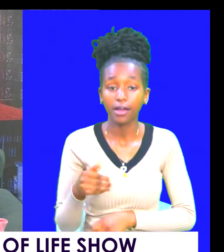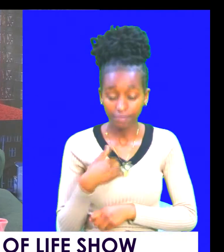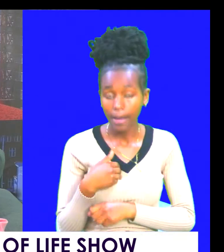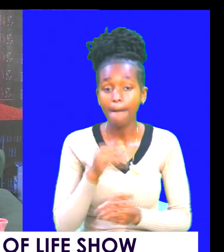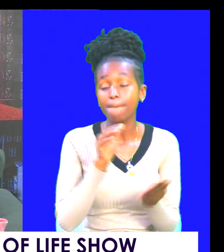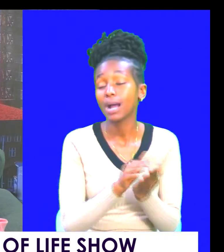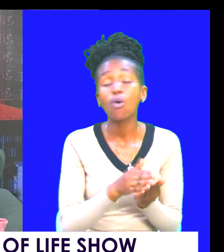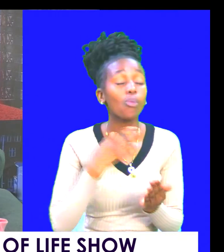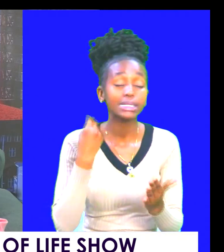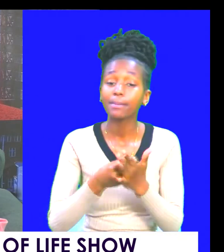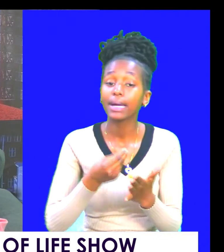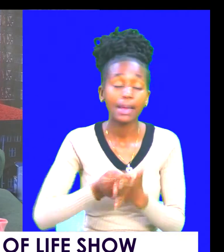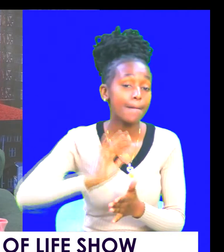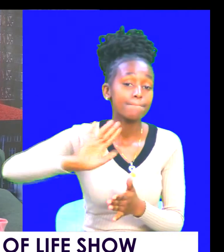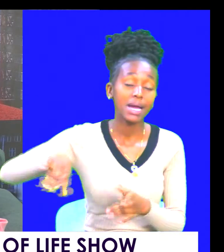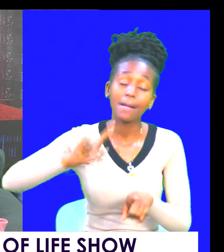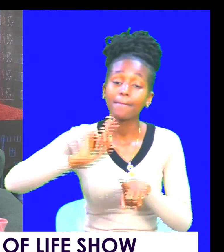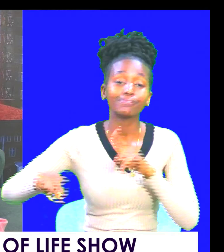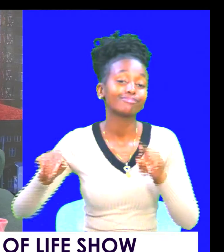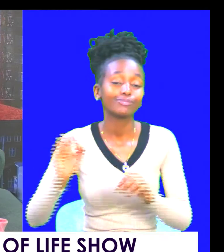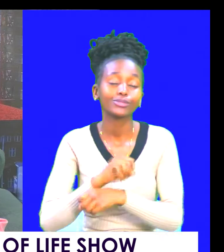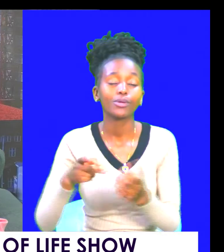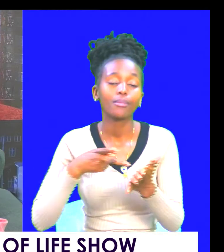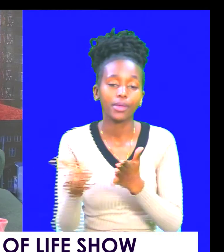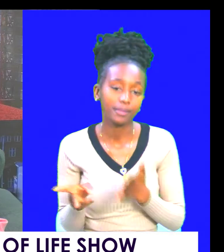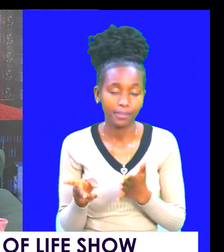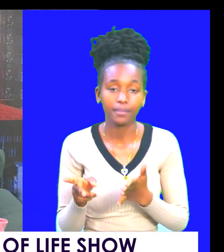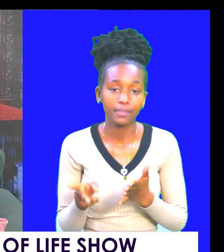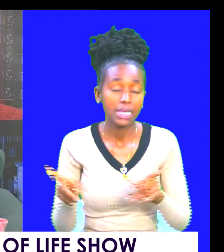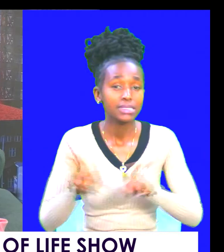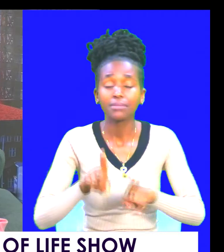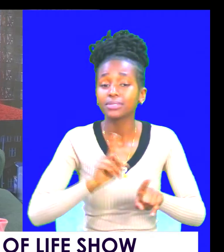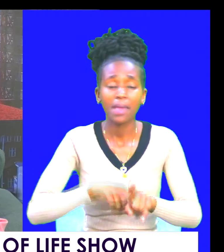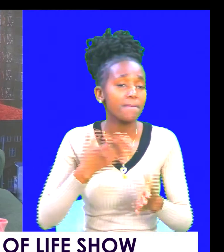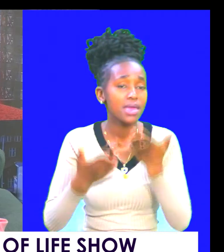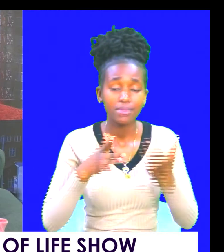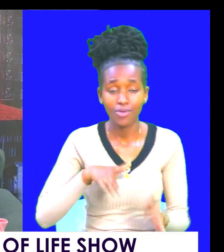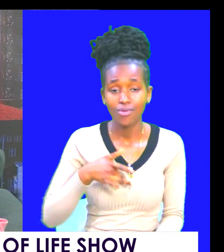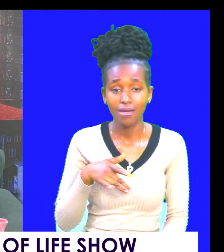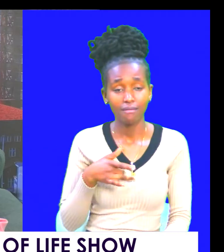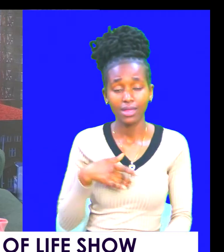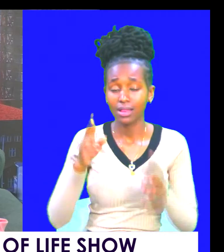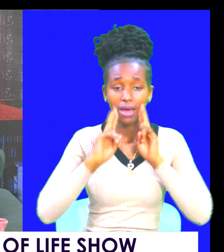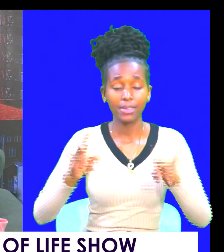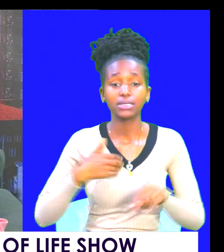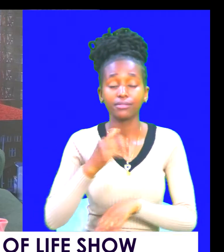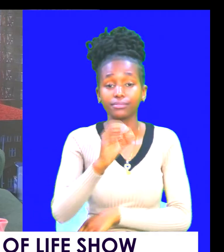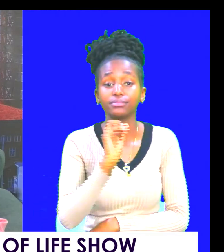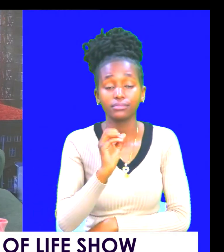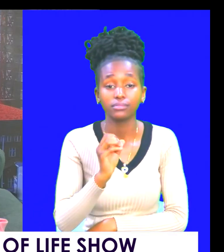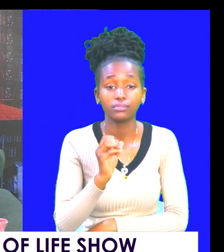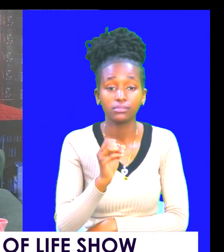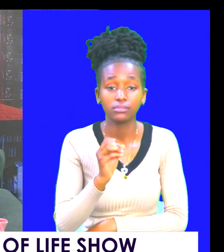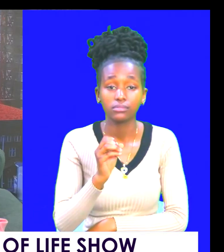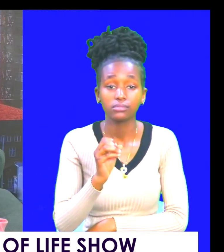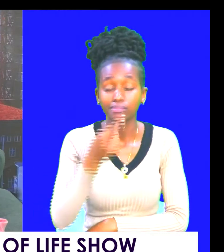and debts and all that kind of a thing. Or probably you are not at peace in terms of